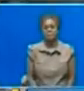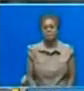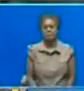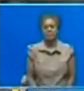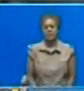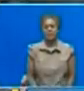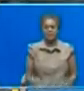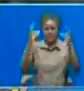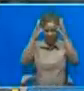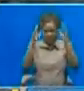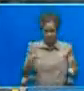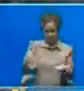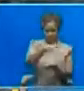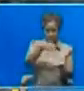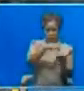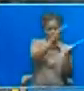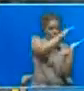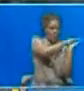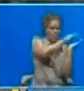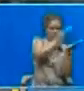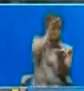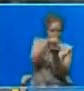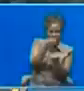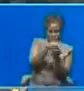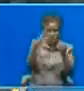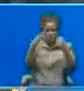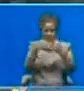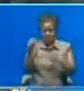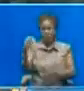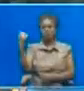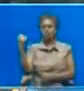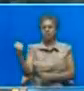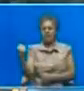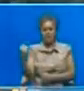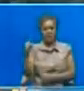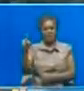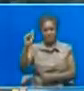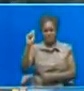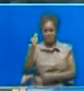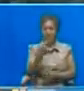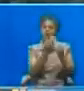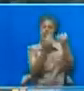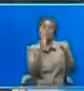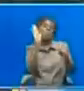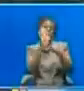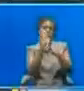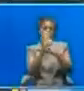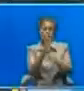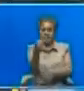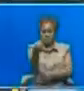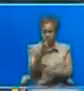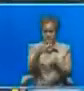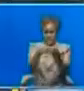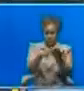The move by the central bank to lower the banking reference rate to 8.5% was keenly anticipated as demand for credit slowed